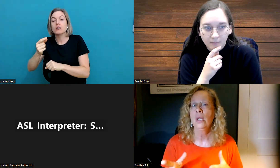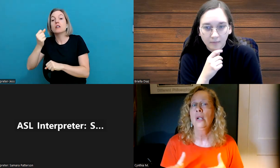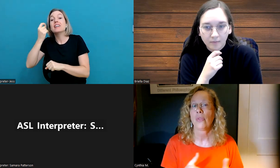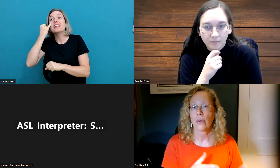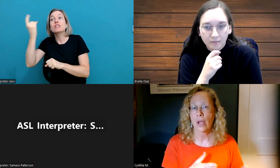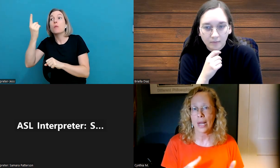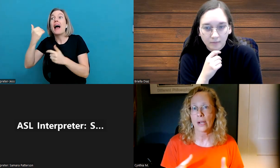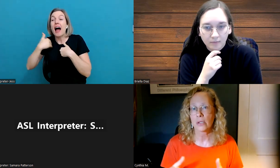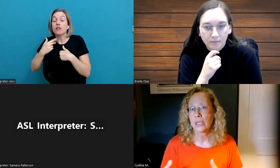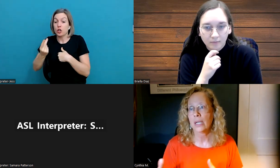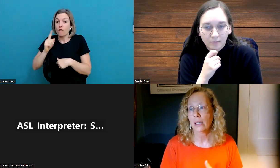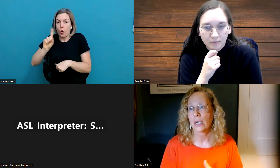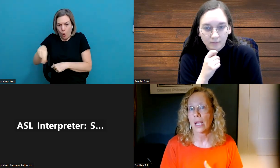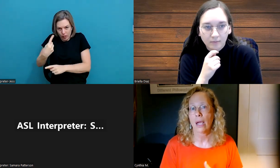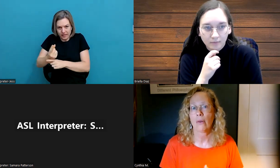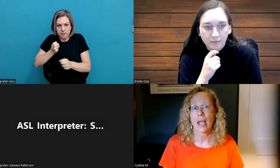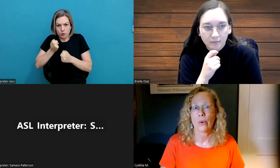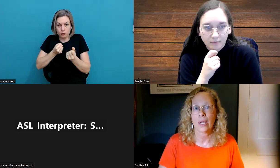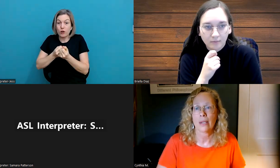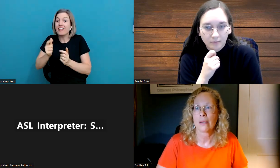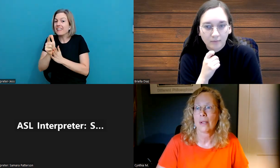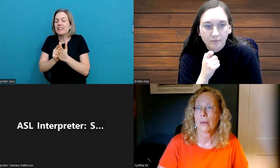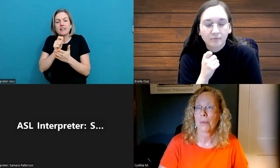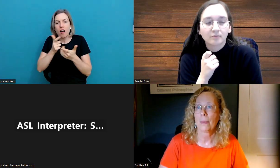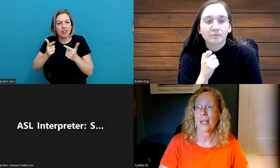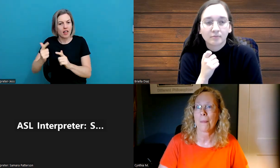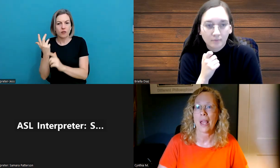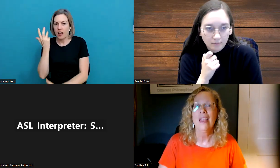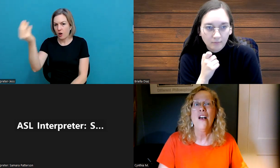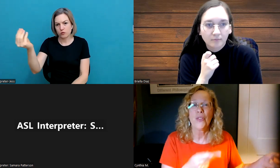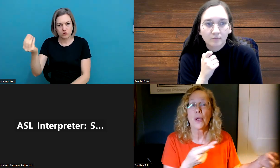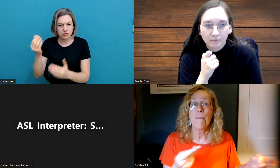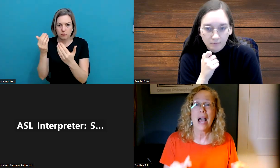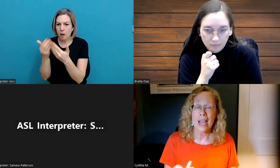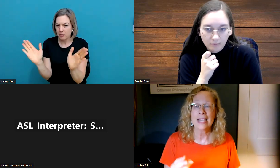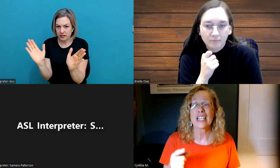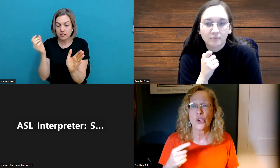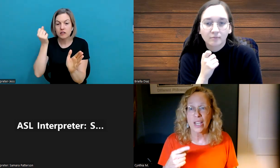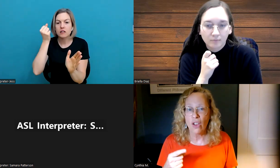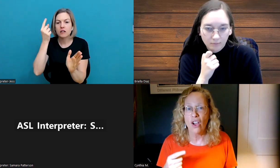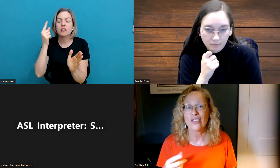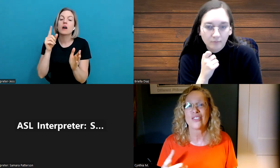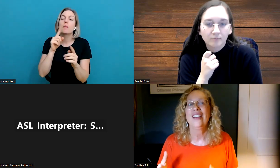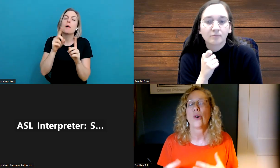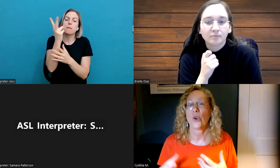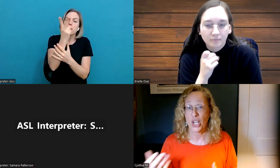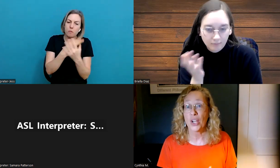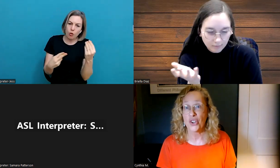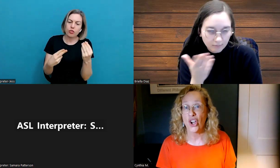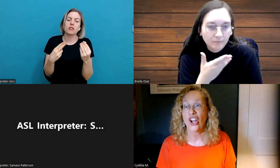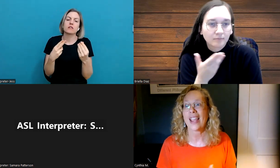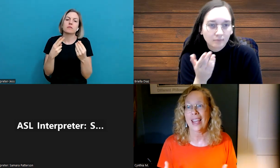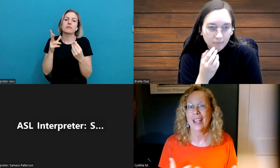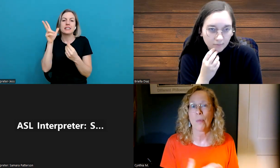dog, they're not actually legally allowed out in public. But the combined hearing loss or